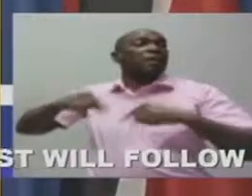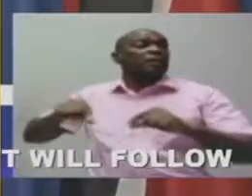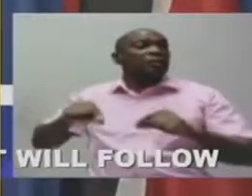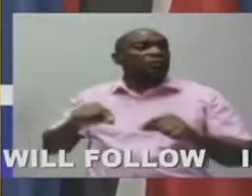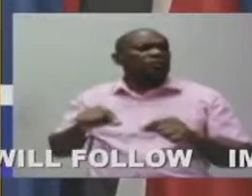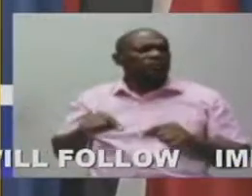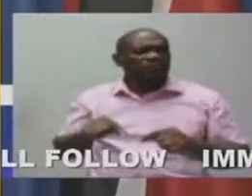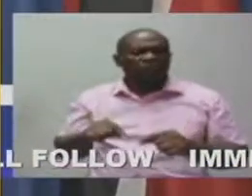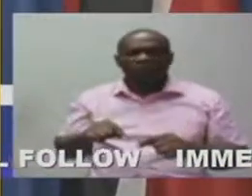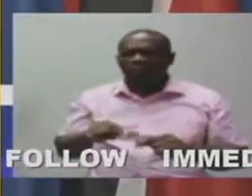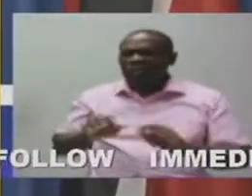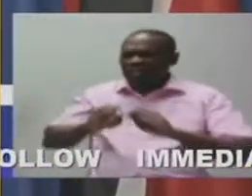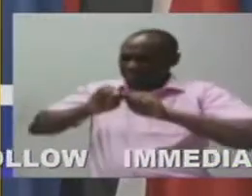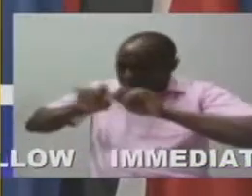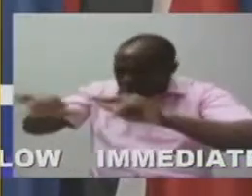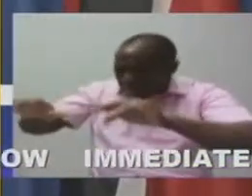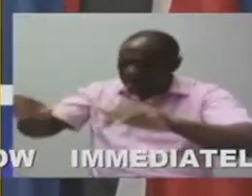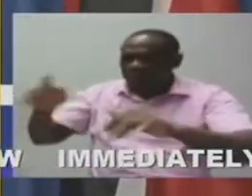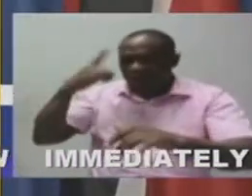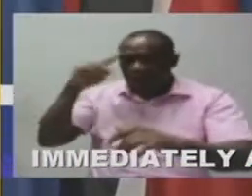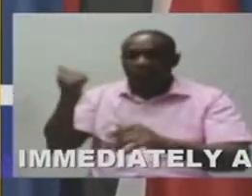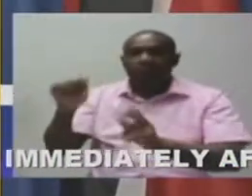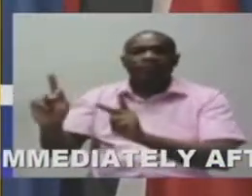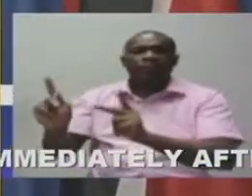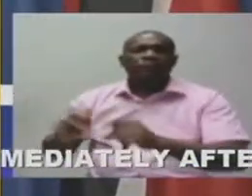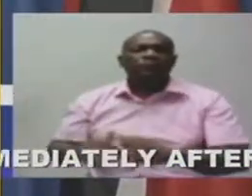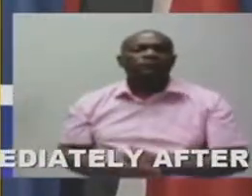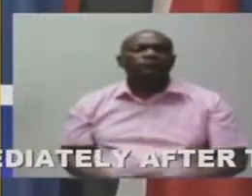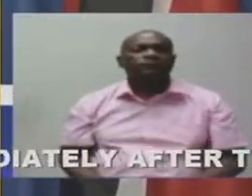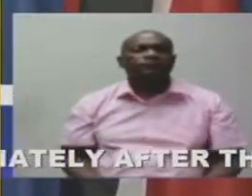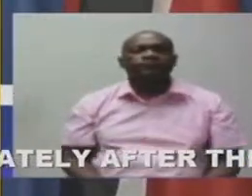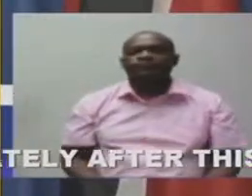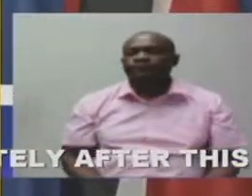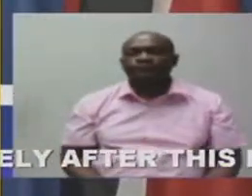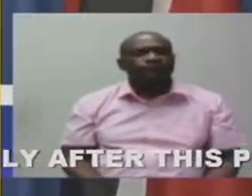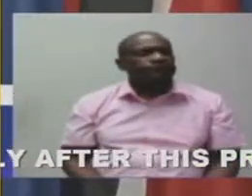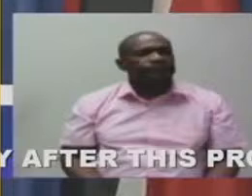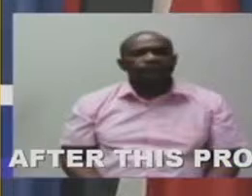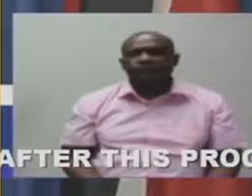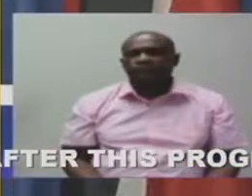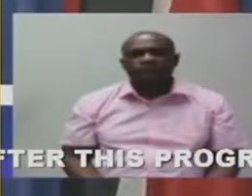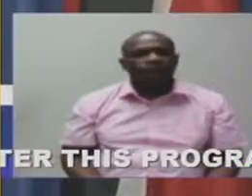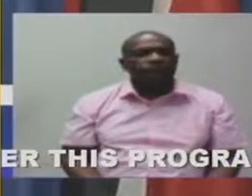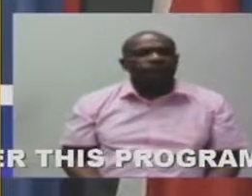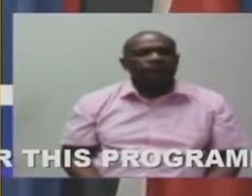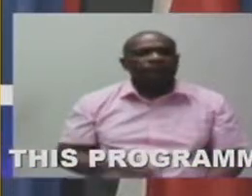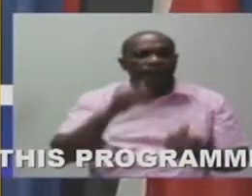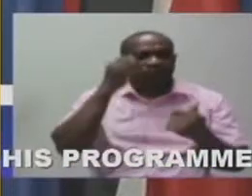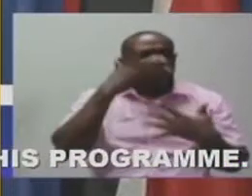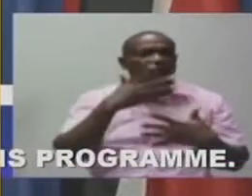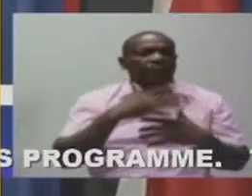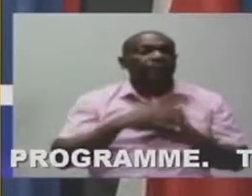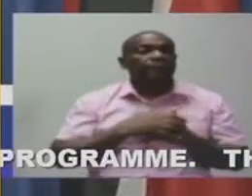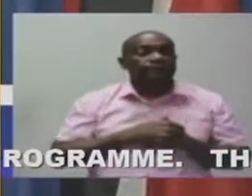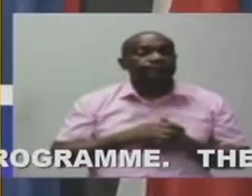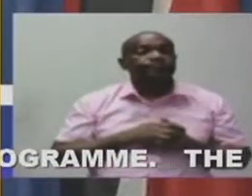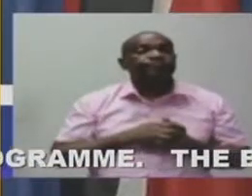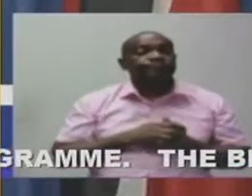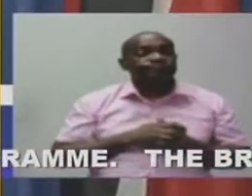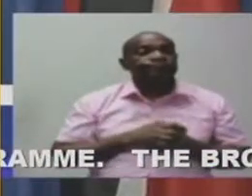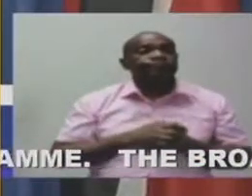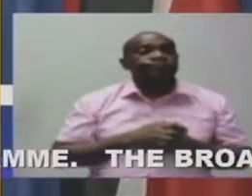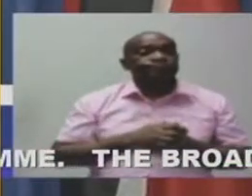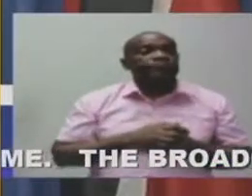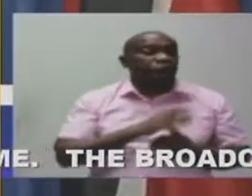keeps a population, right, providing the environment for the virus to propagate itself, where